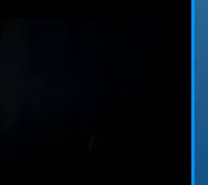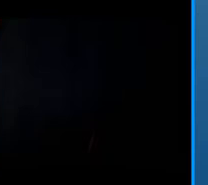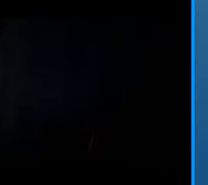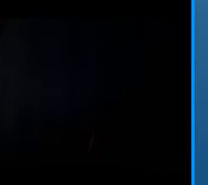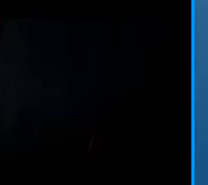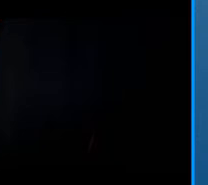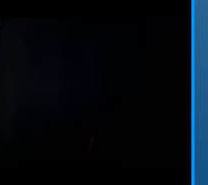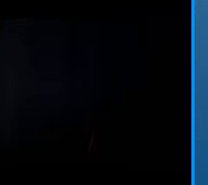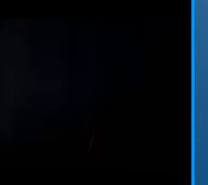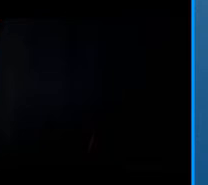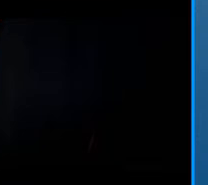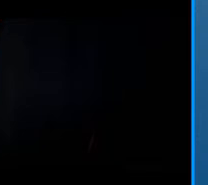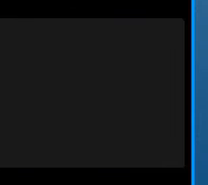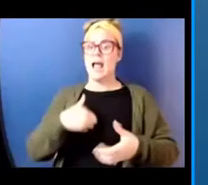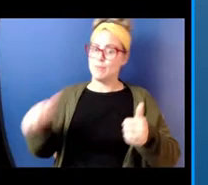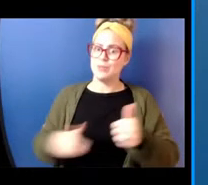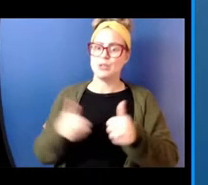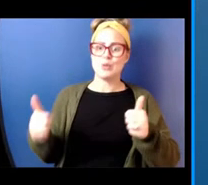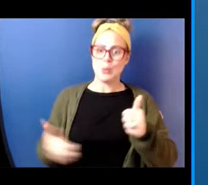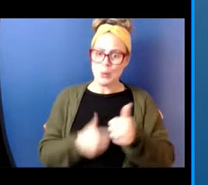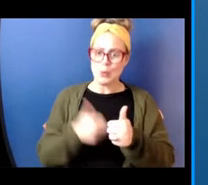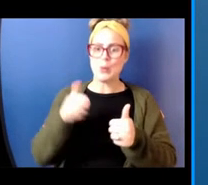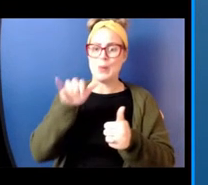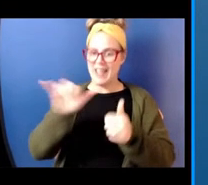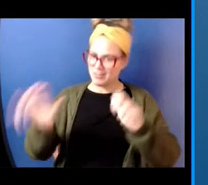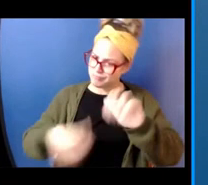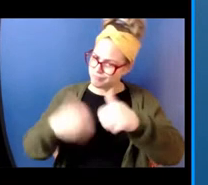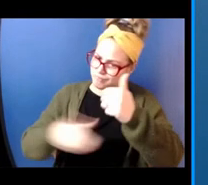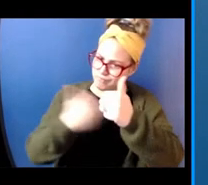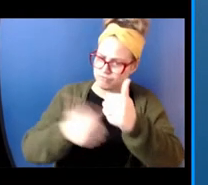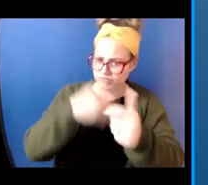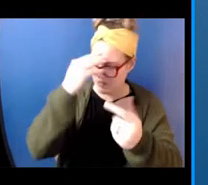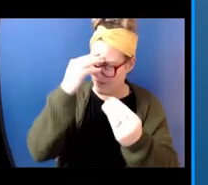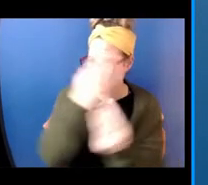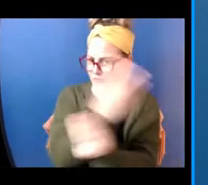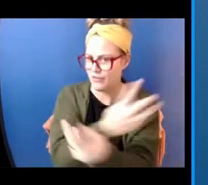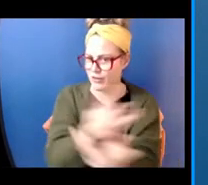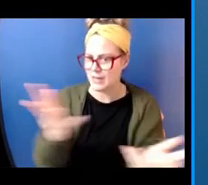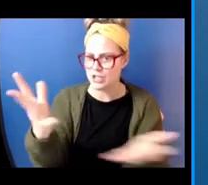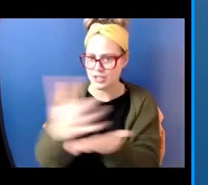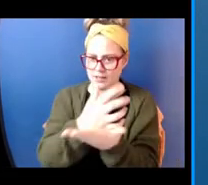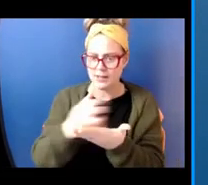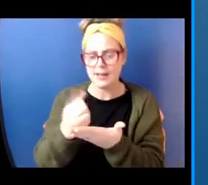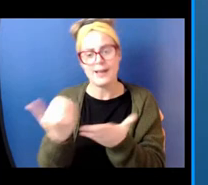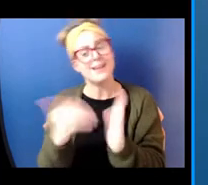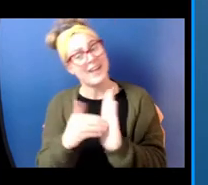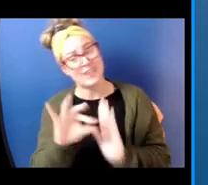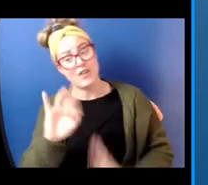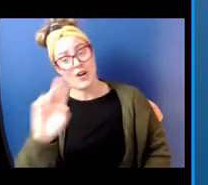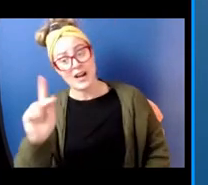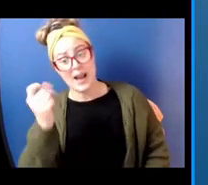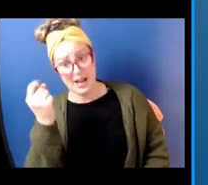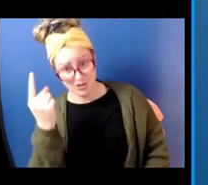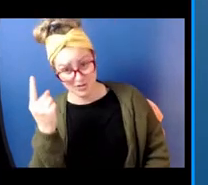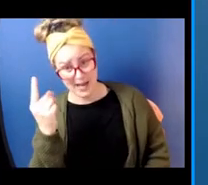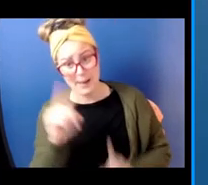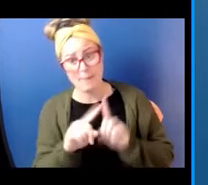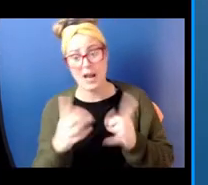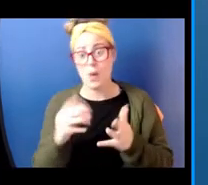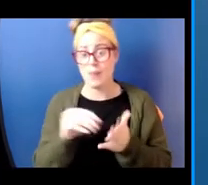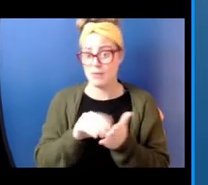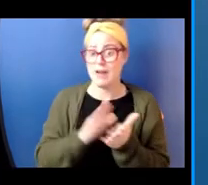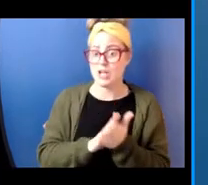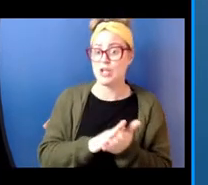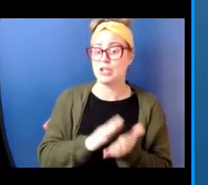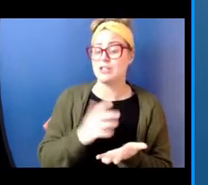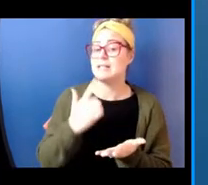pursue this this this this this Chase of information and again Frank I understand this I just want to go on the record once again